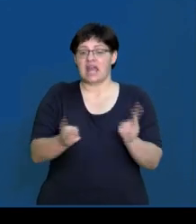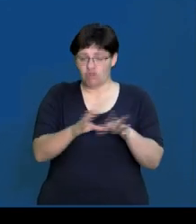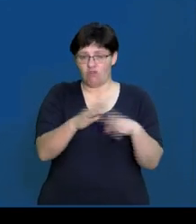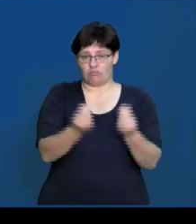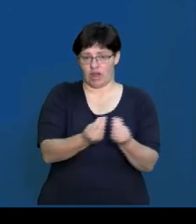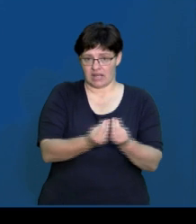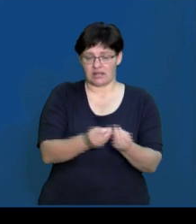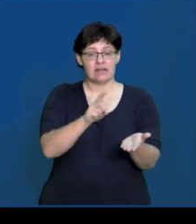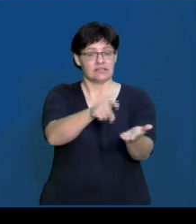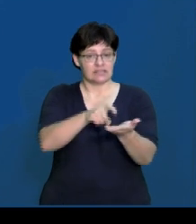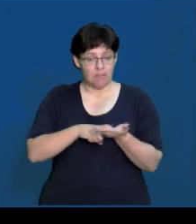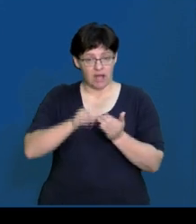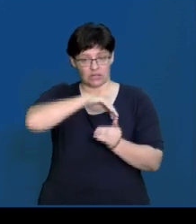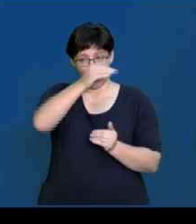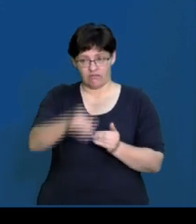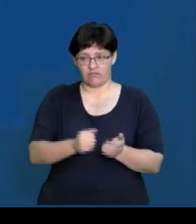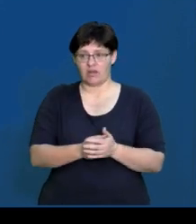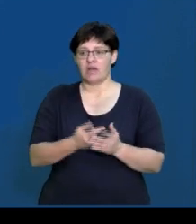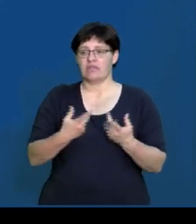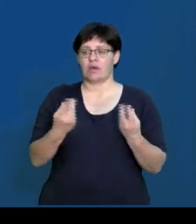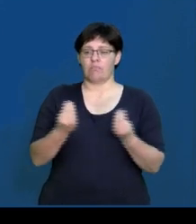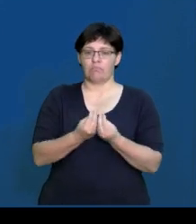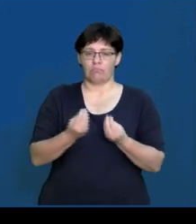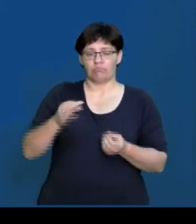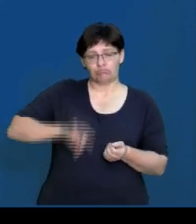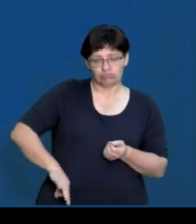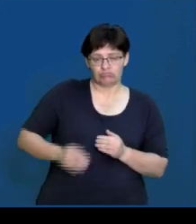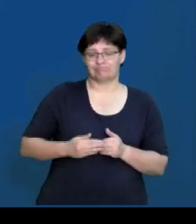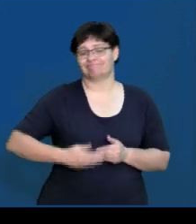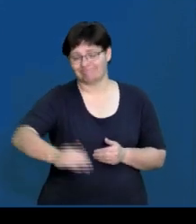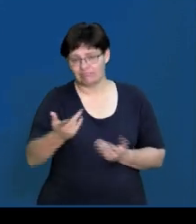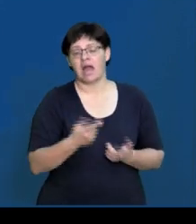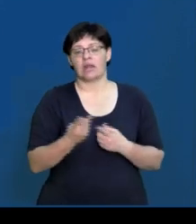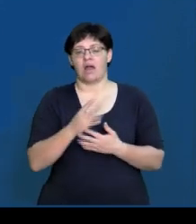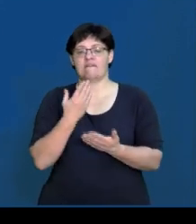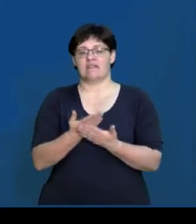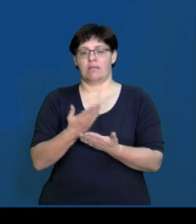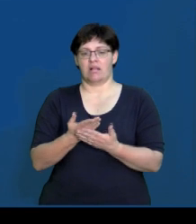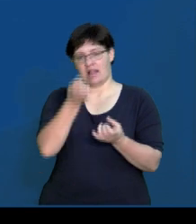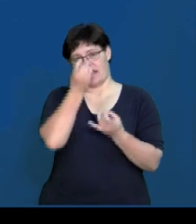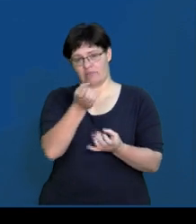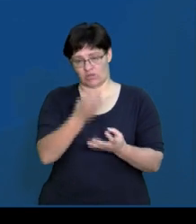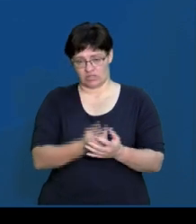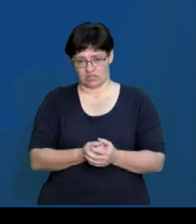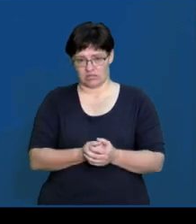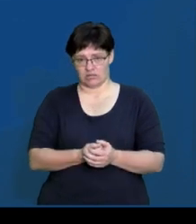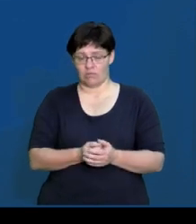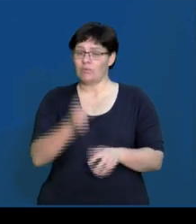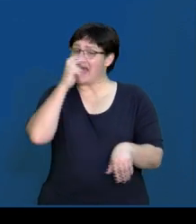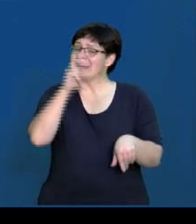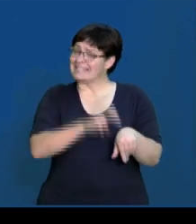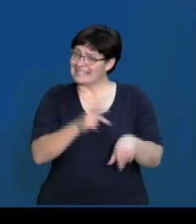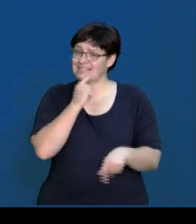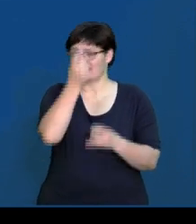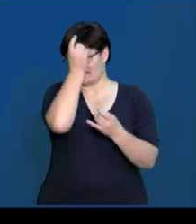of the product, demand curve, the profit in the long run, and then availability of information.